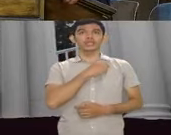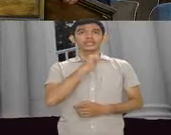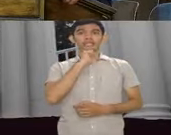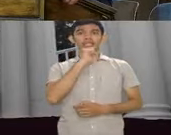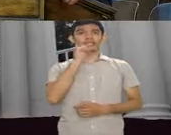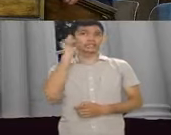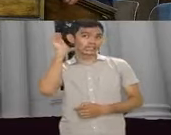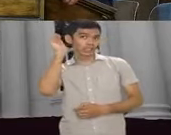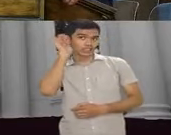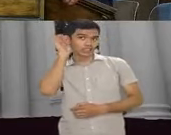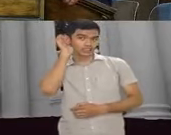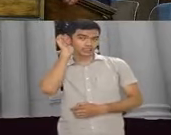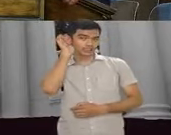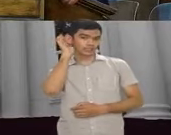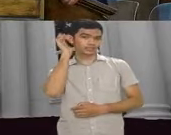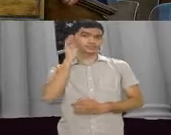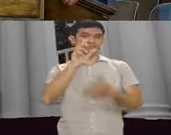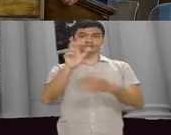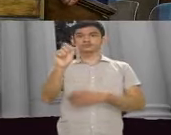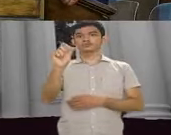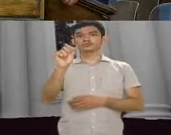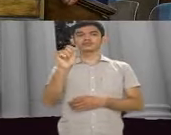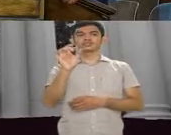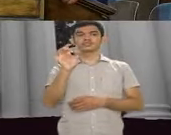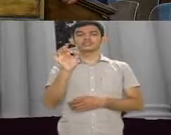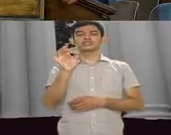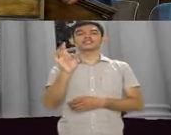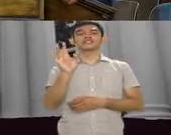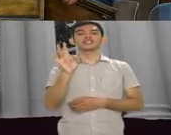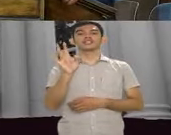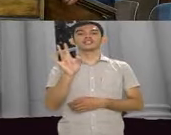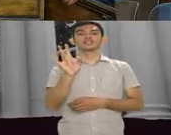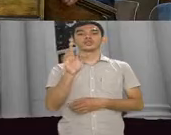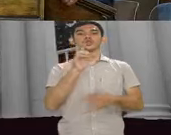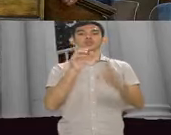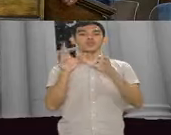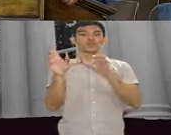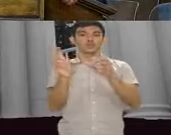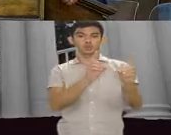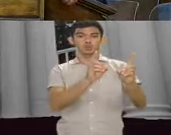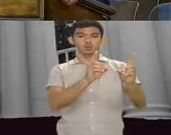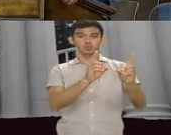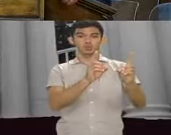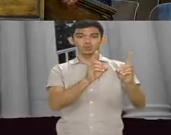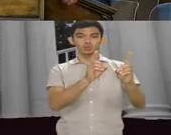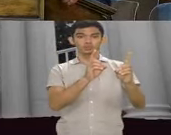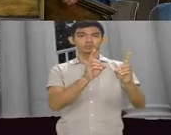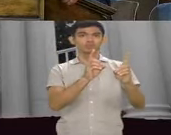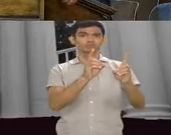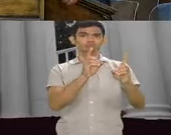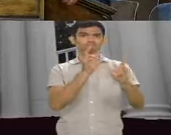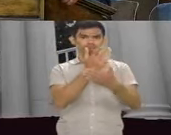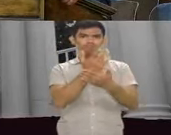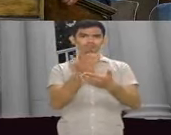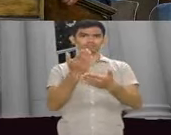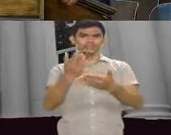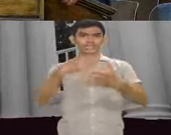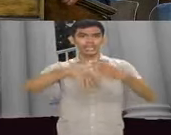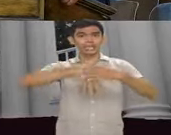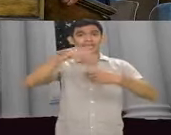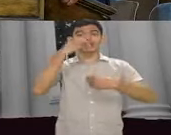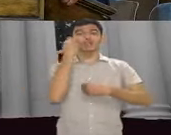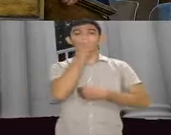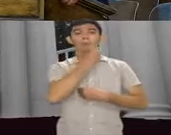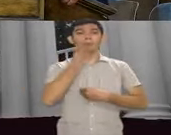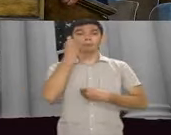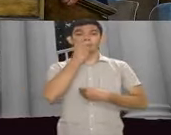listen." Verse 17, "But we will certainly do whatsoever thing goeth forth out of our own